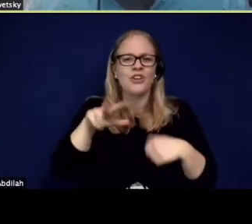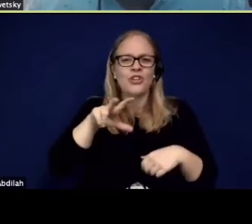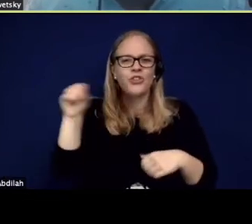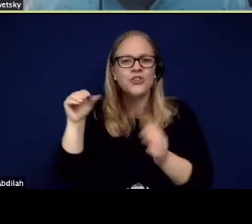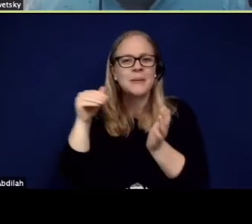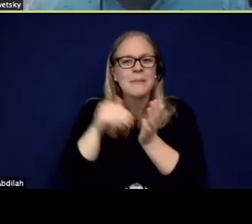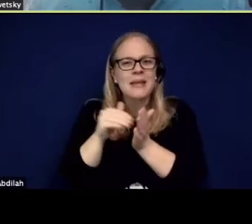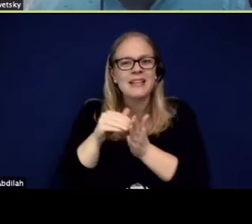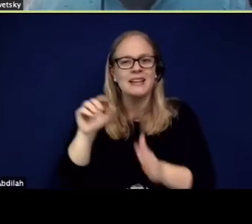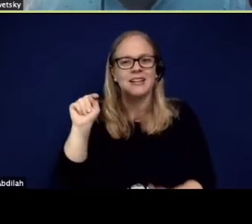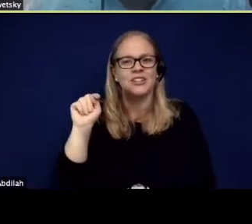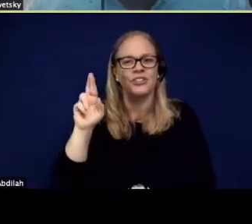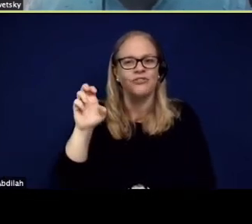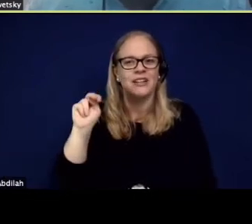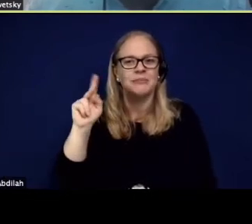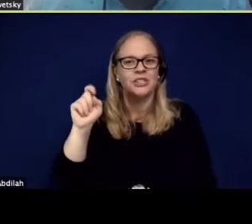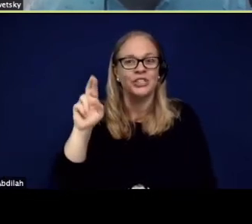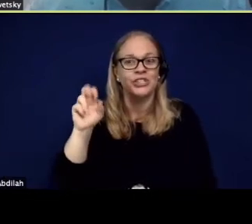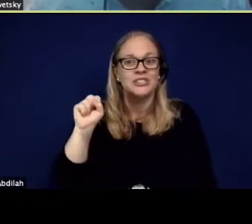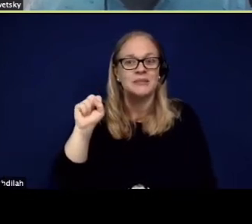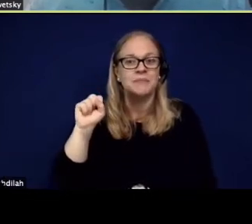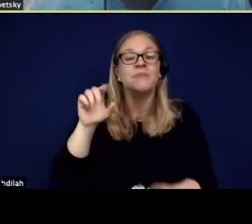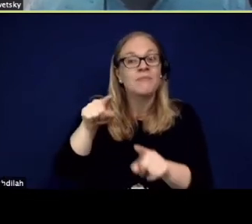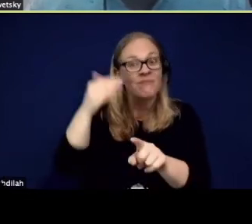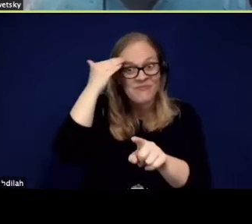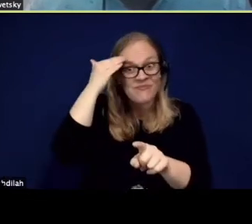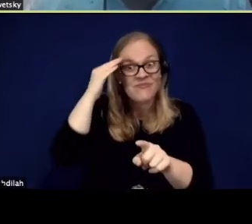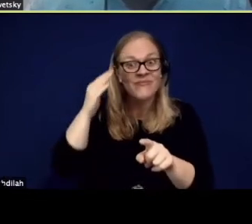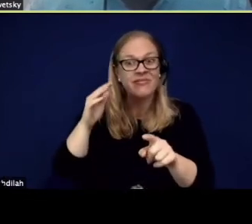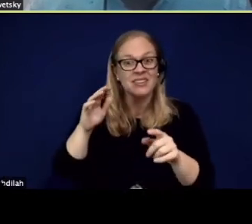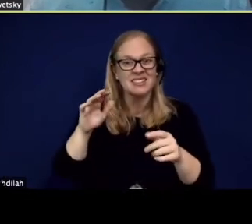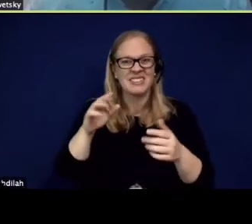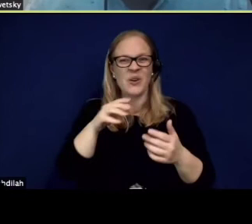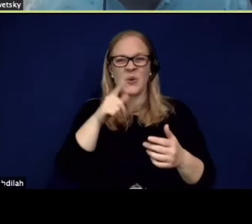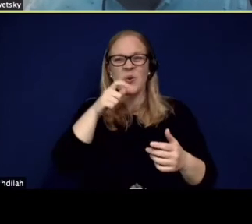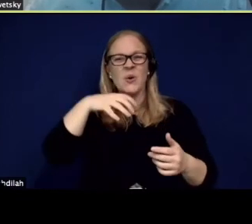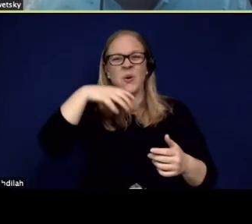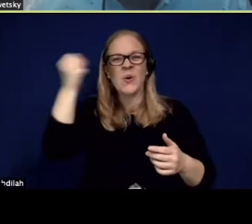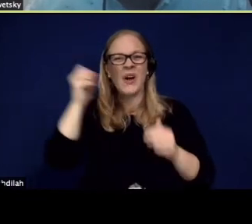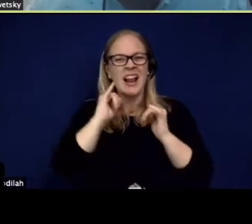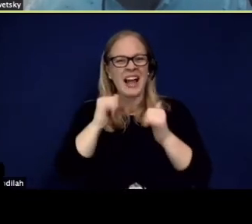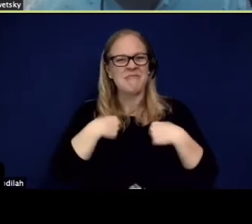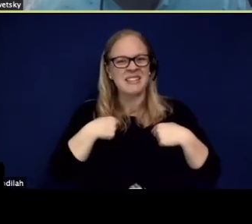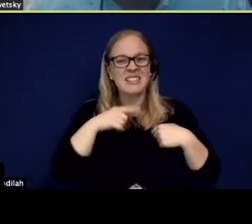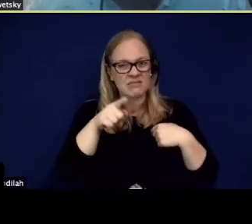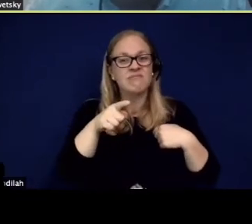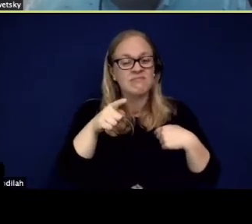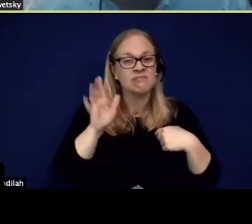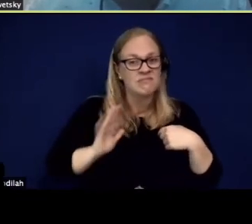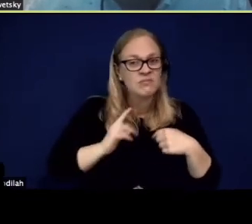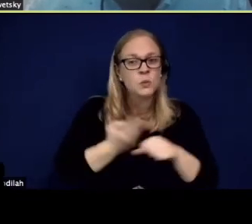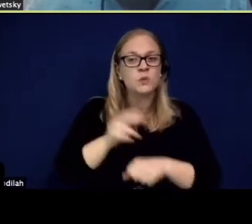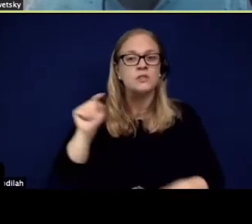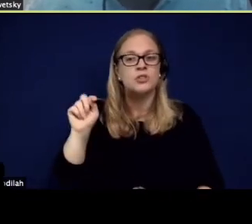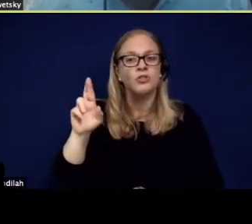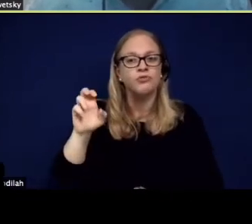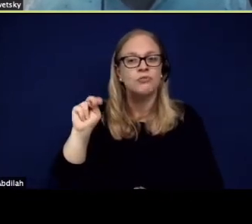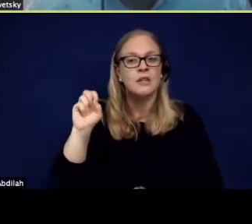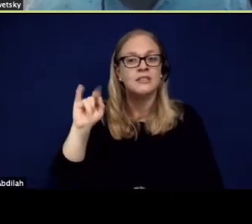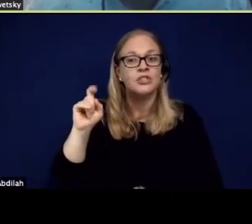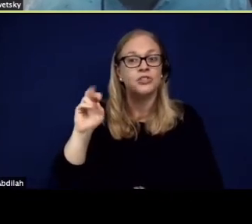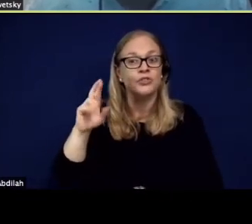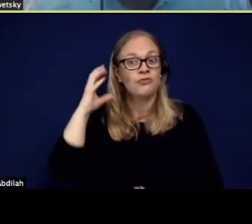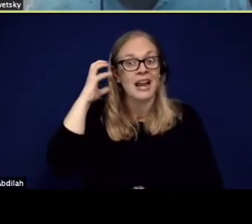my age used to have radios, we might have like 10 or 15 transistors in radios in the 1960s. Think of